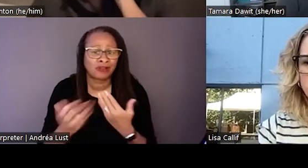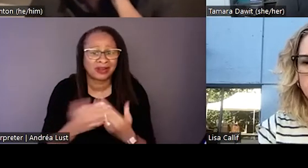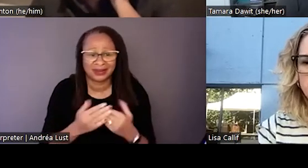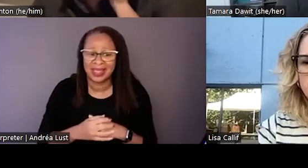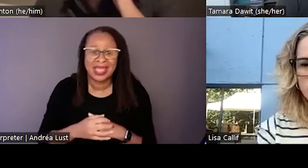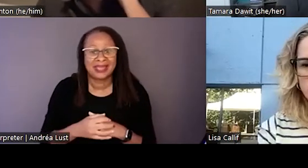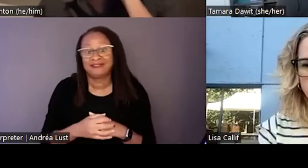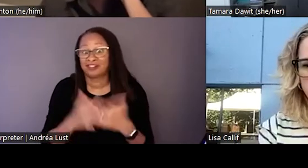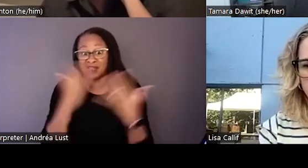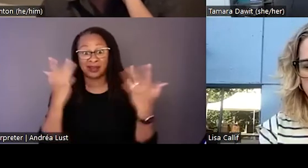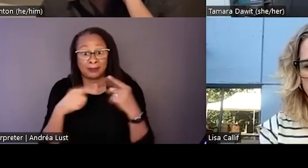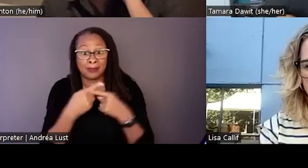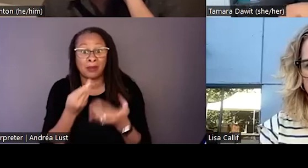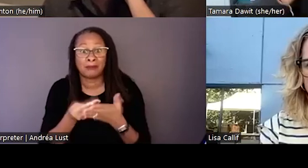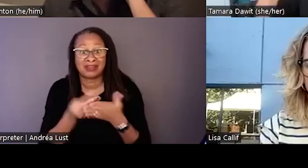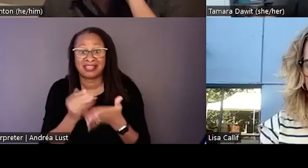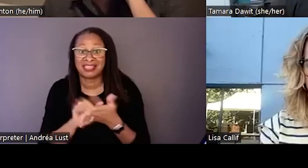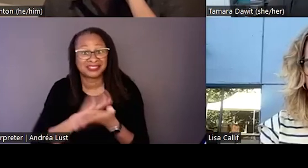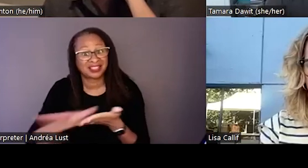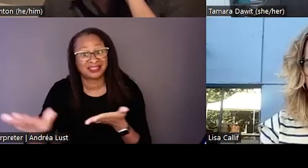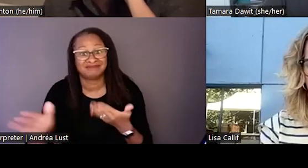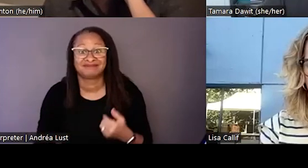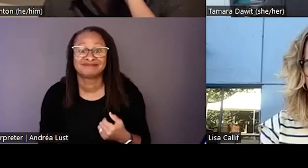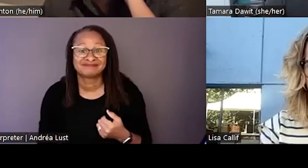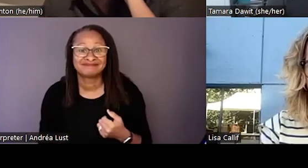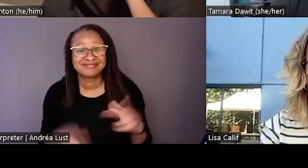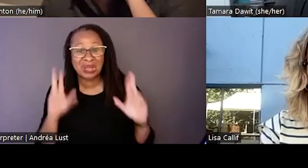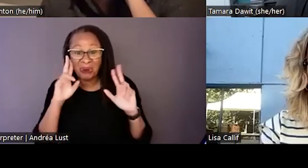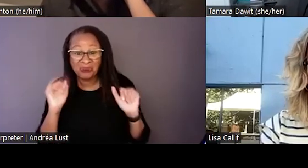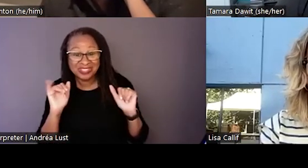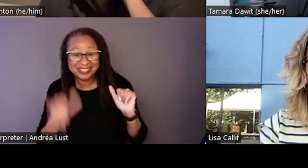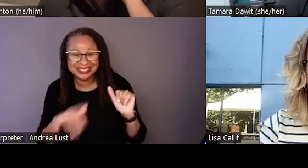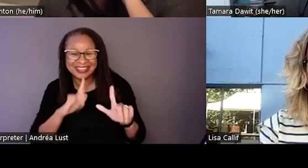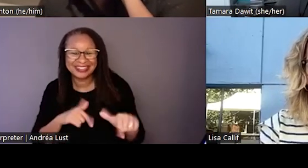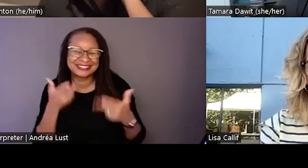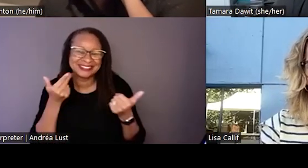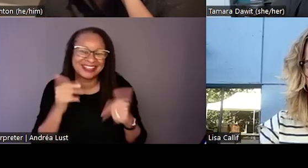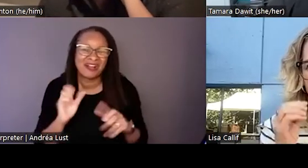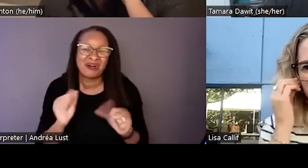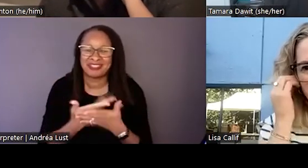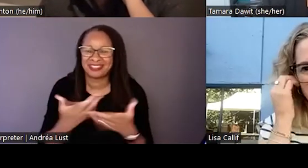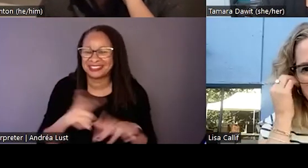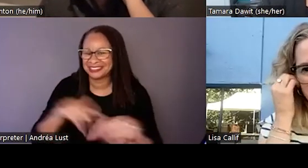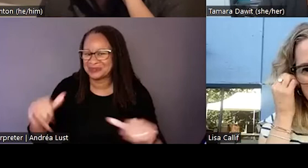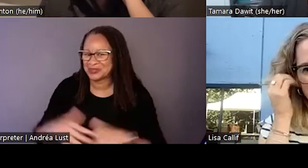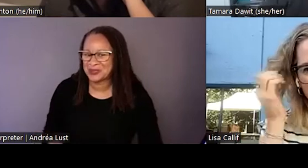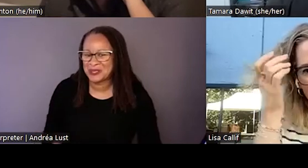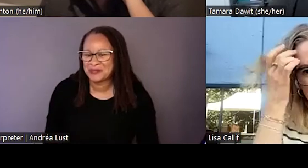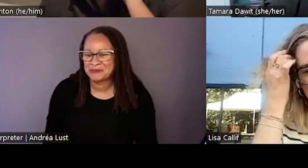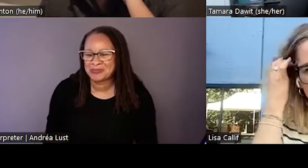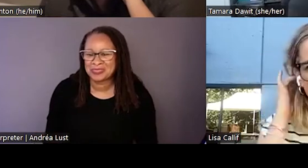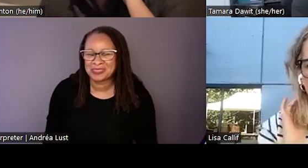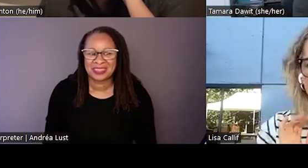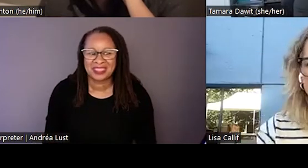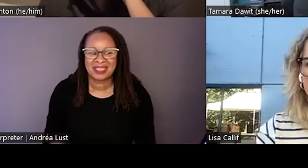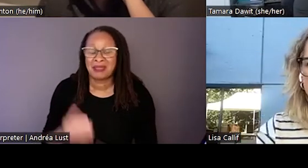clean. So hopefully that answer. Bunch of things all at once. Yeah, before going to